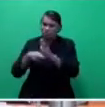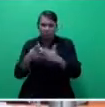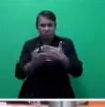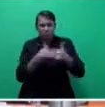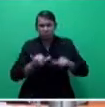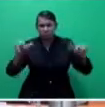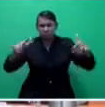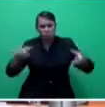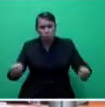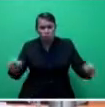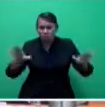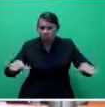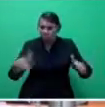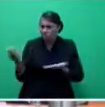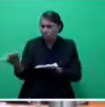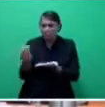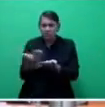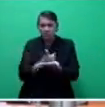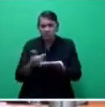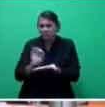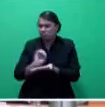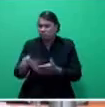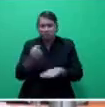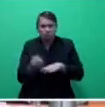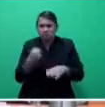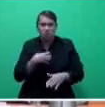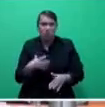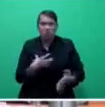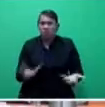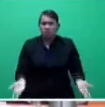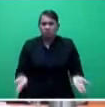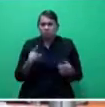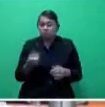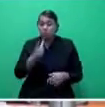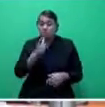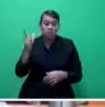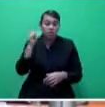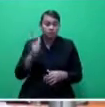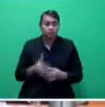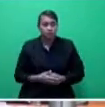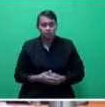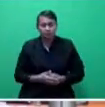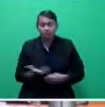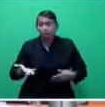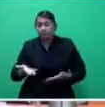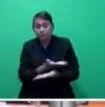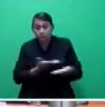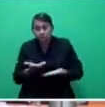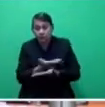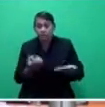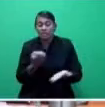revenue is dried up completely. But as highlighted yesterday, Mr. Speaker, sir, our expenditure only decreased by